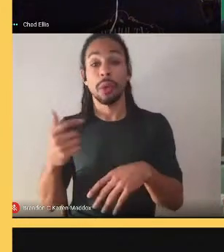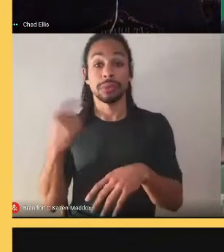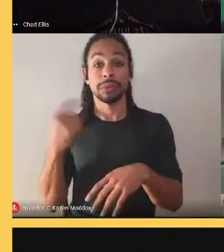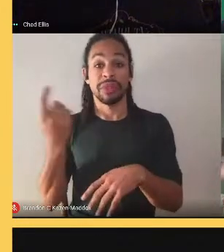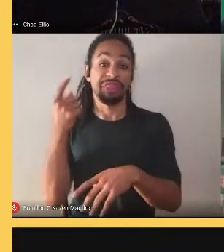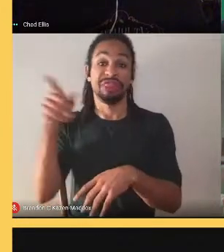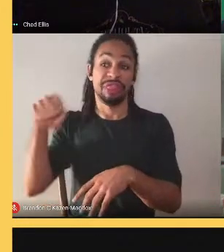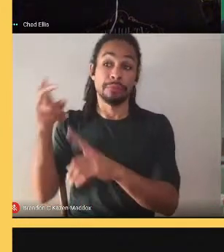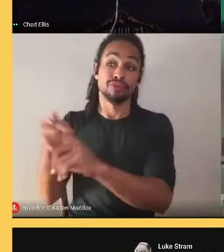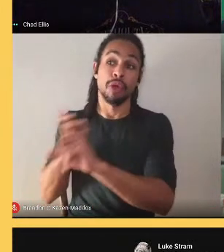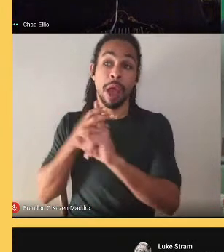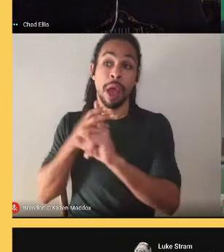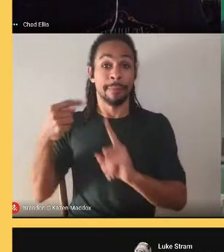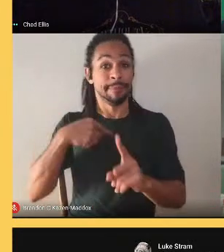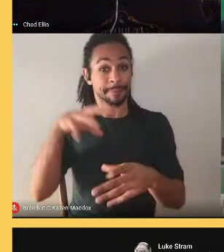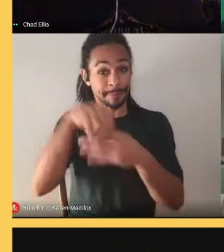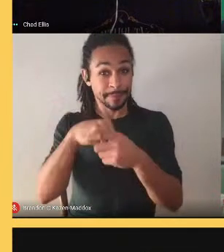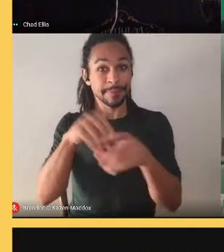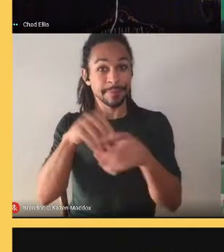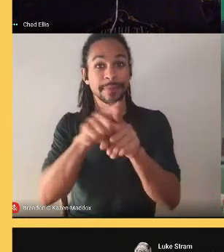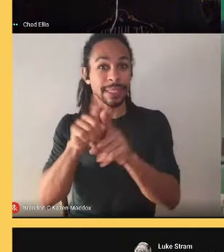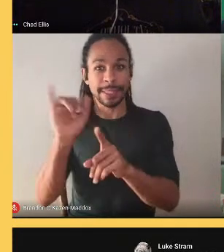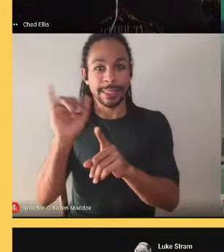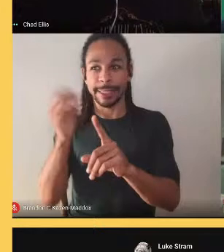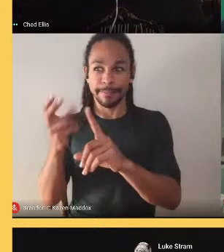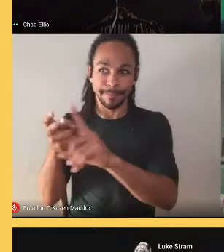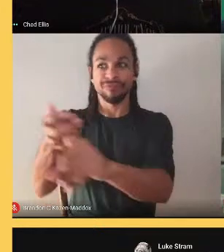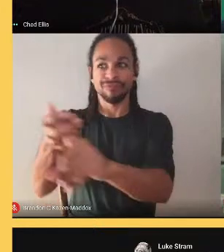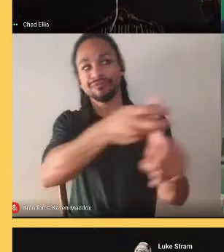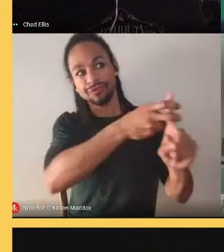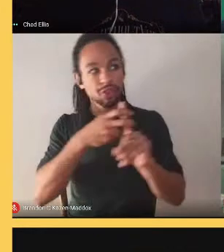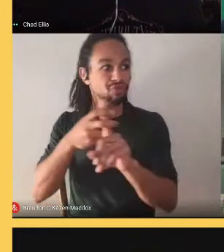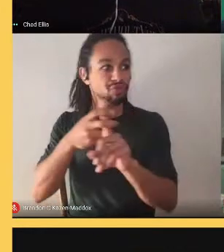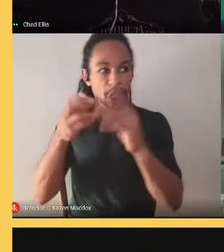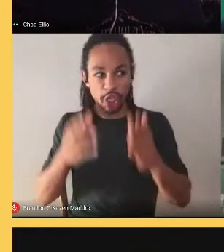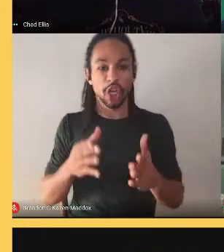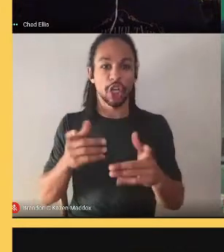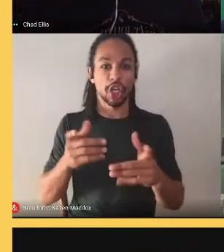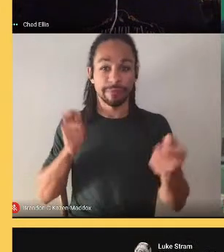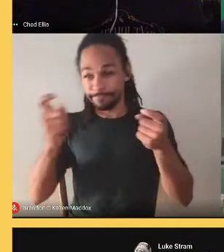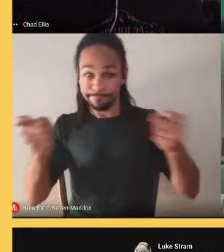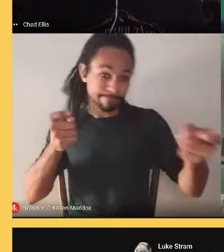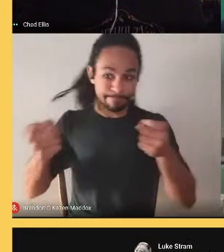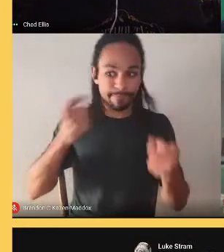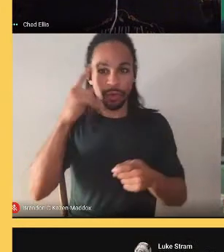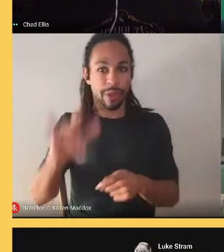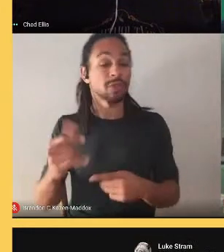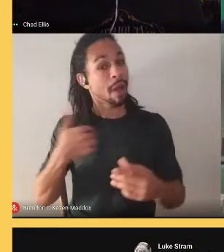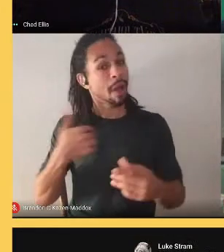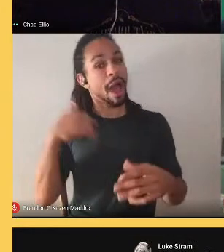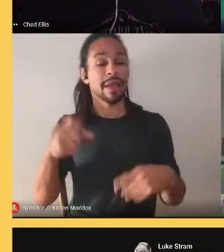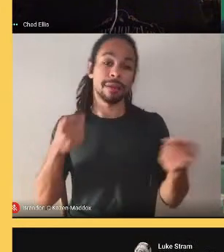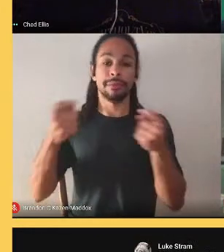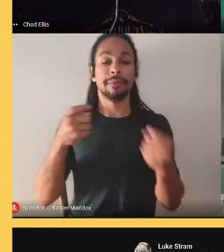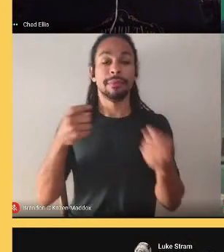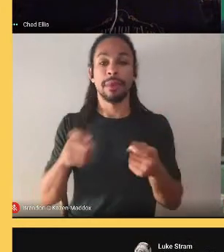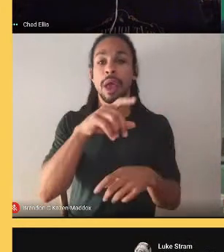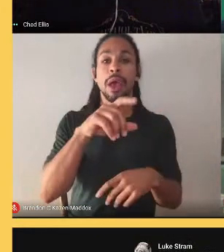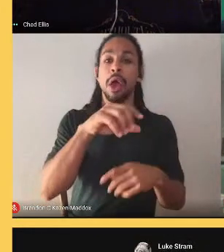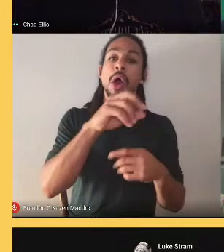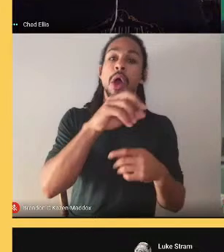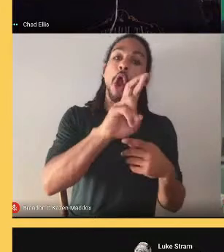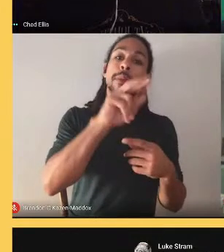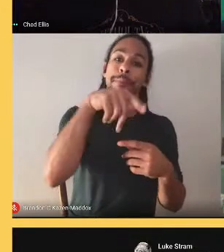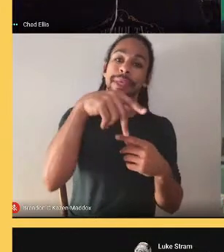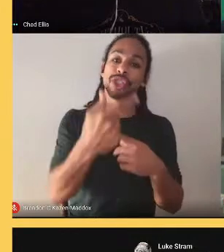has experience with running Call of Cthulhu as a tabletop game and as a LARP. And so I got brought